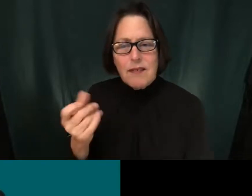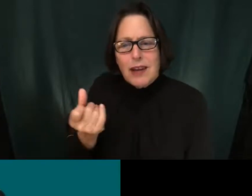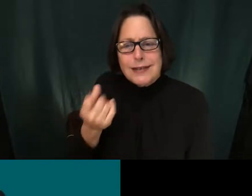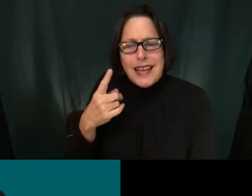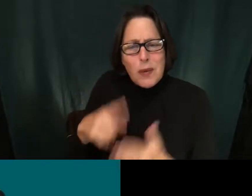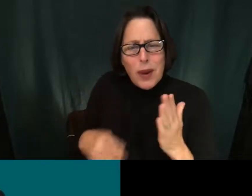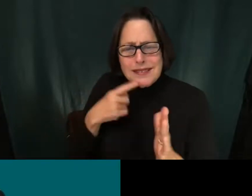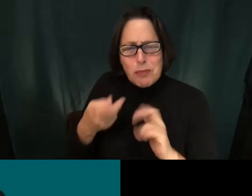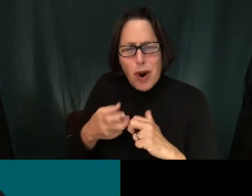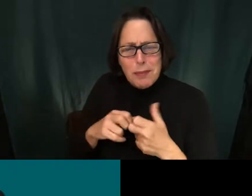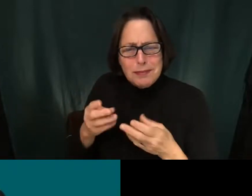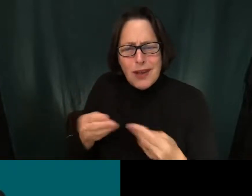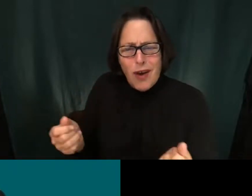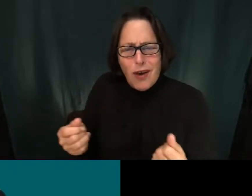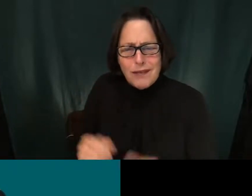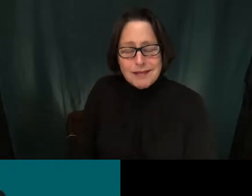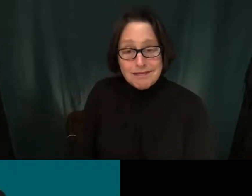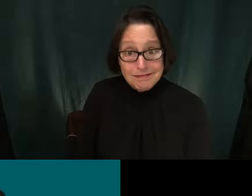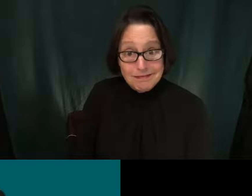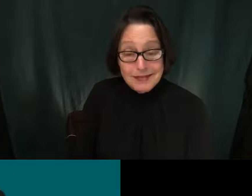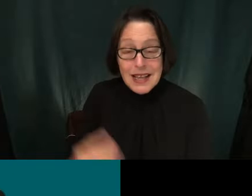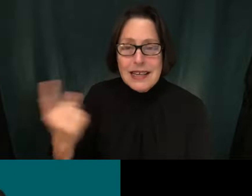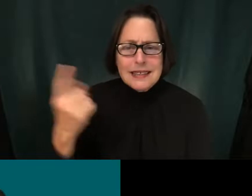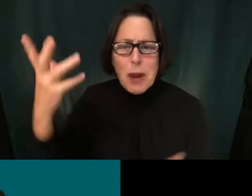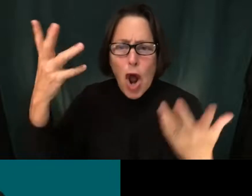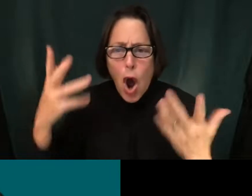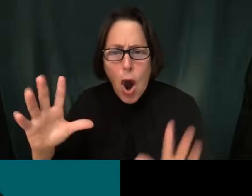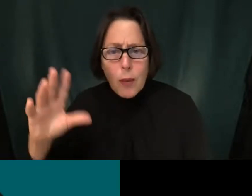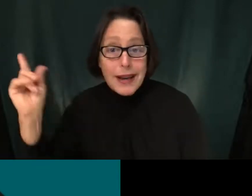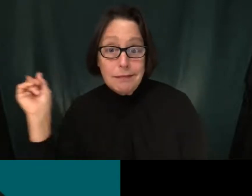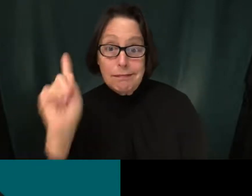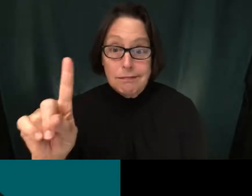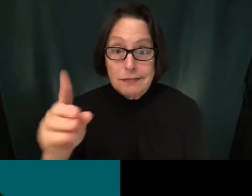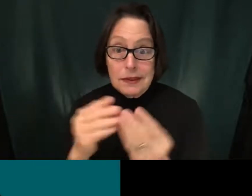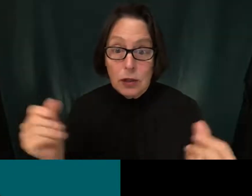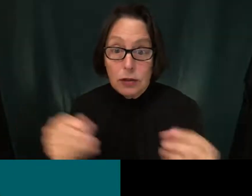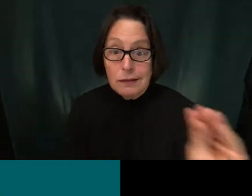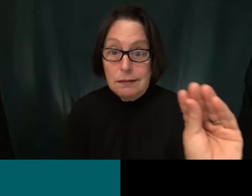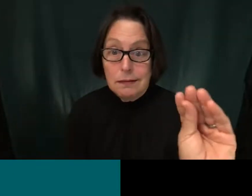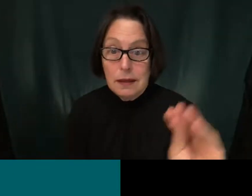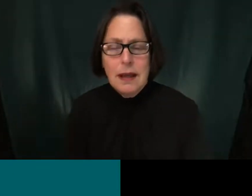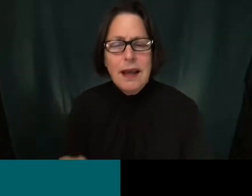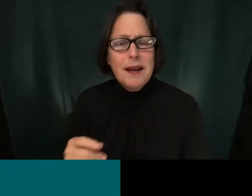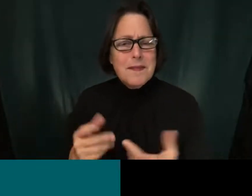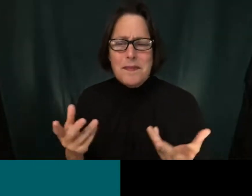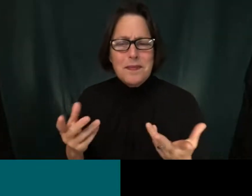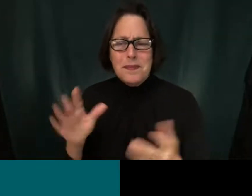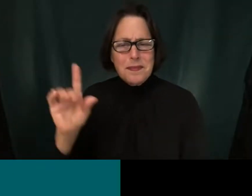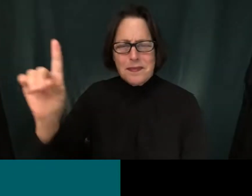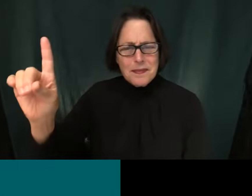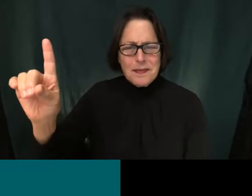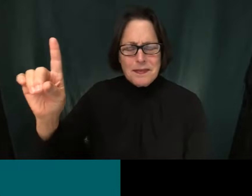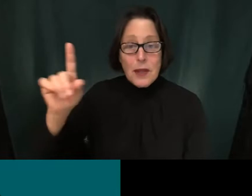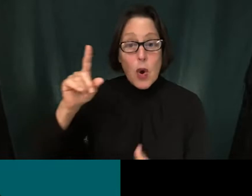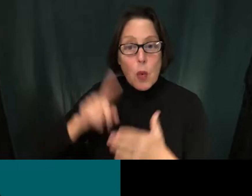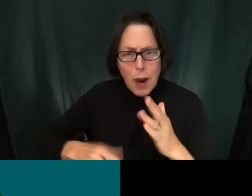going to solve. So if someone's coming forward with like a solution, we just need to do this, we can say, well, what problem are we going to solve if we do